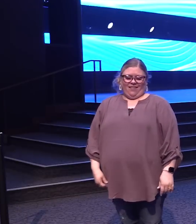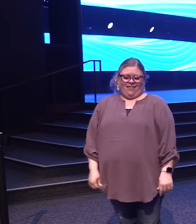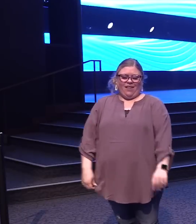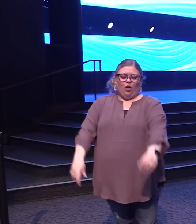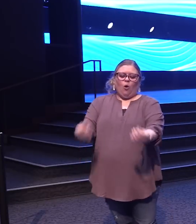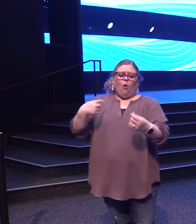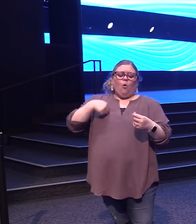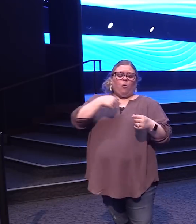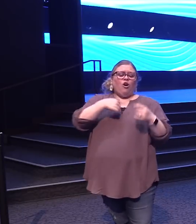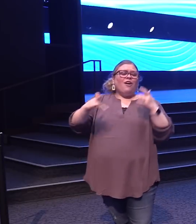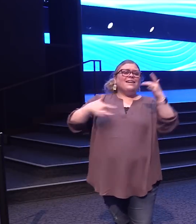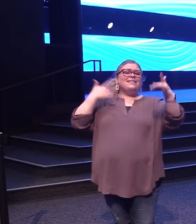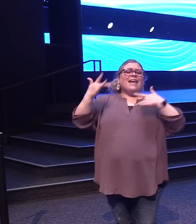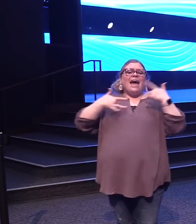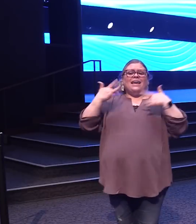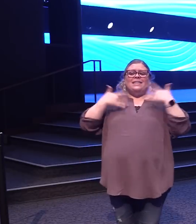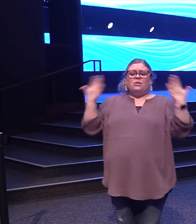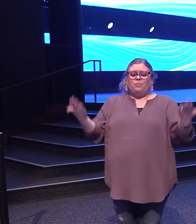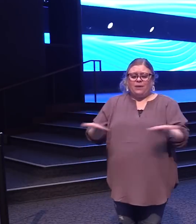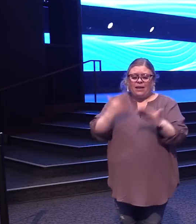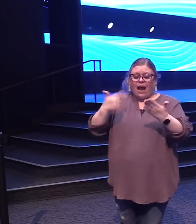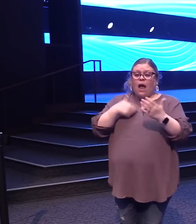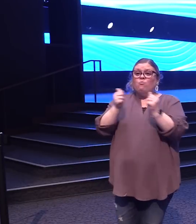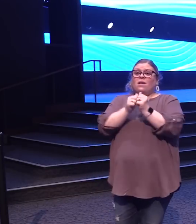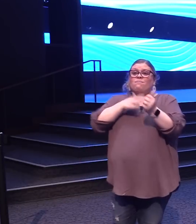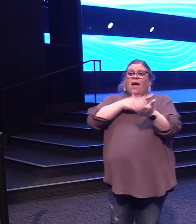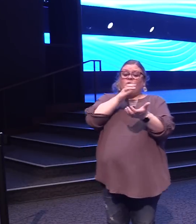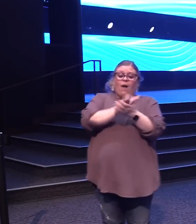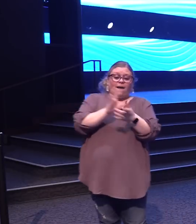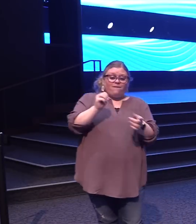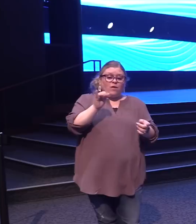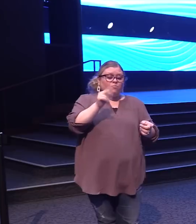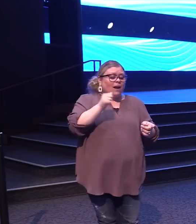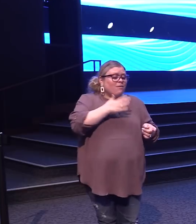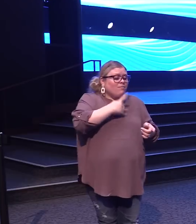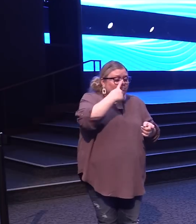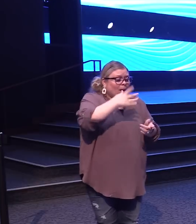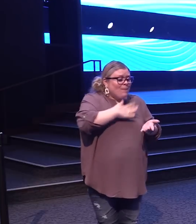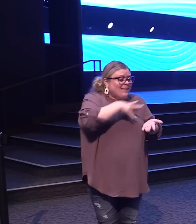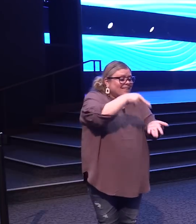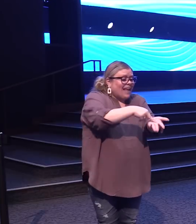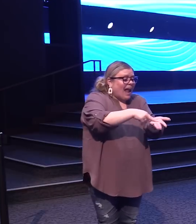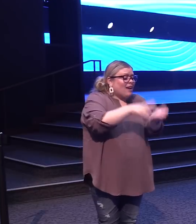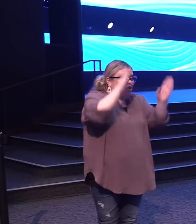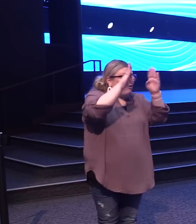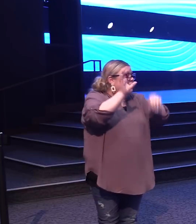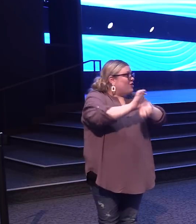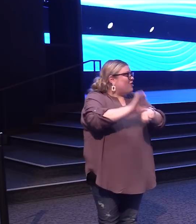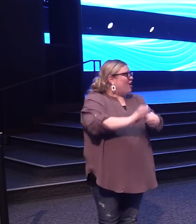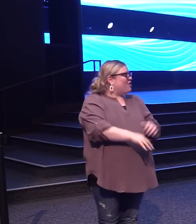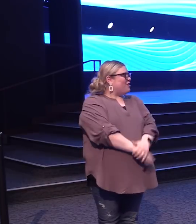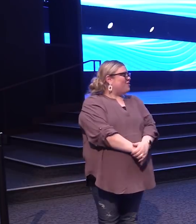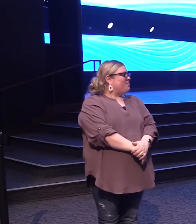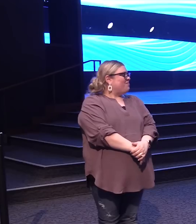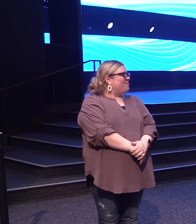We are so excited to be here. I'm with my wife, Maria. Maria, honey, would you stand and greet the church?